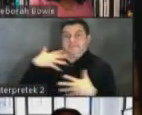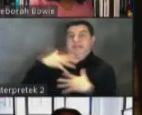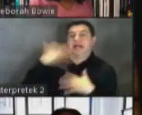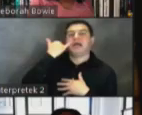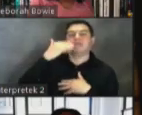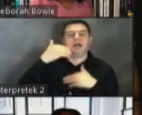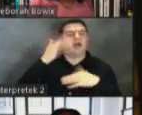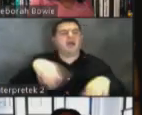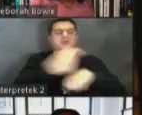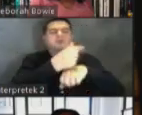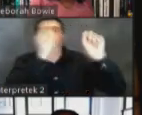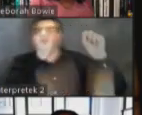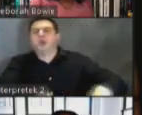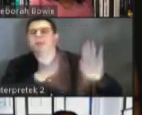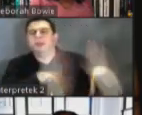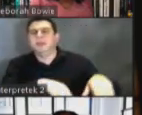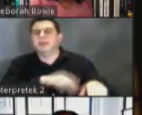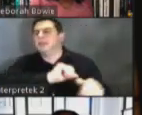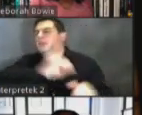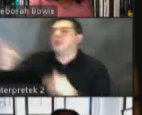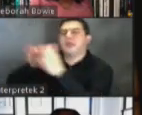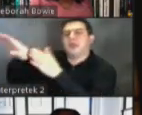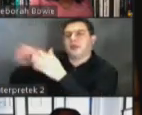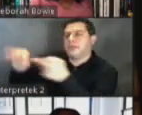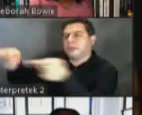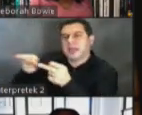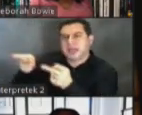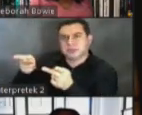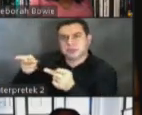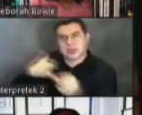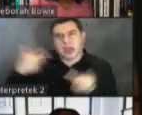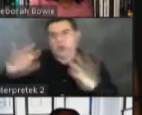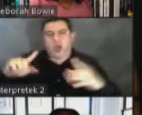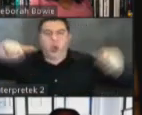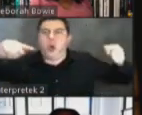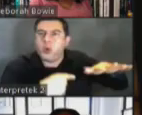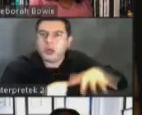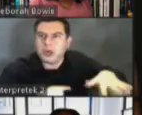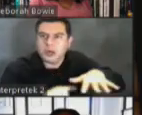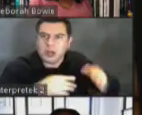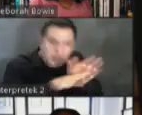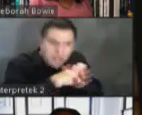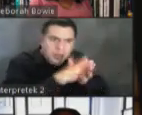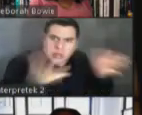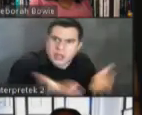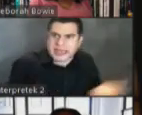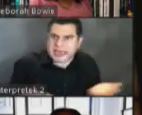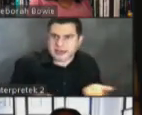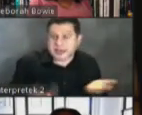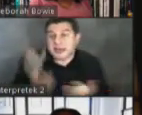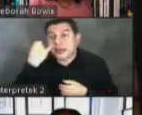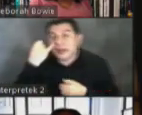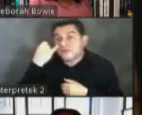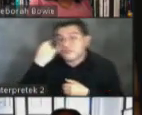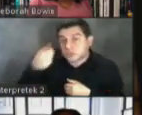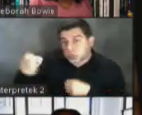economic development to help our housing development. So I just have, if we are going to get a report on with more information, I'd like